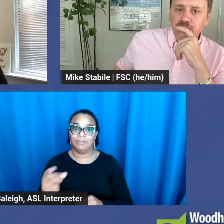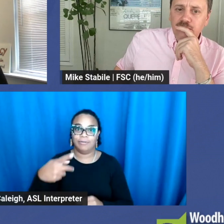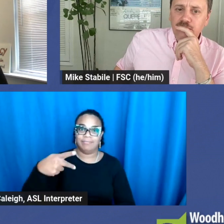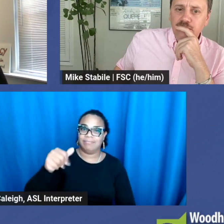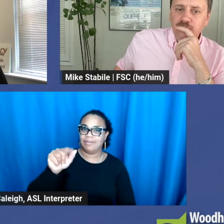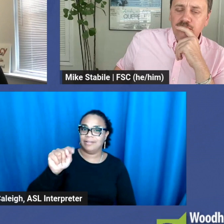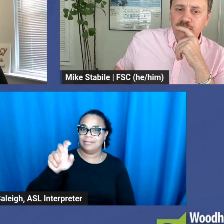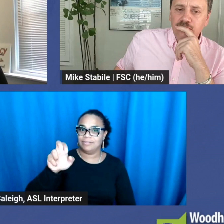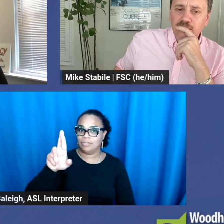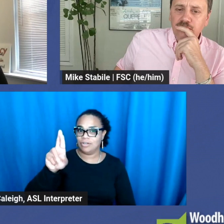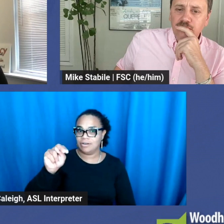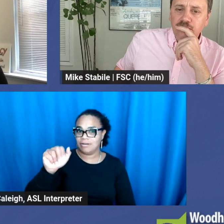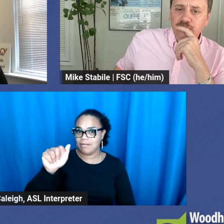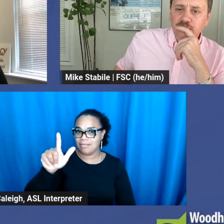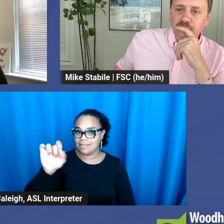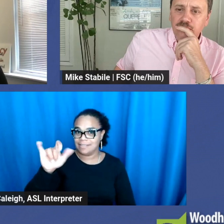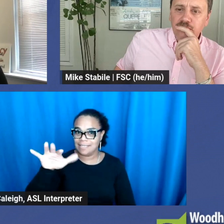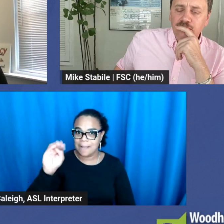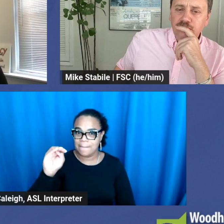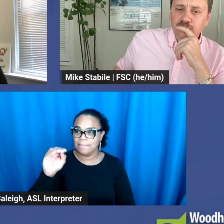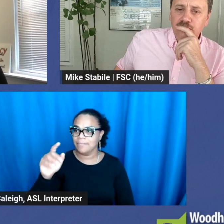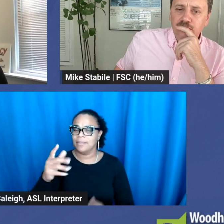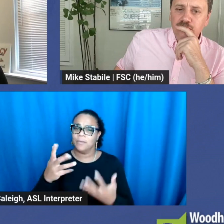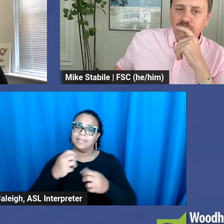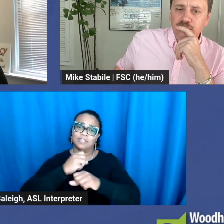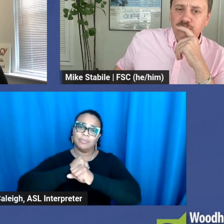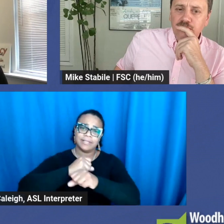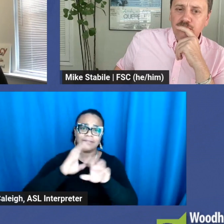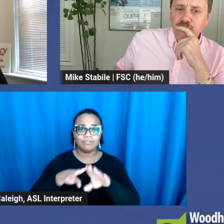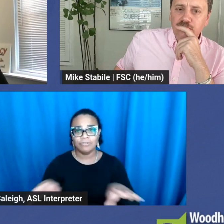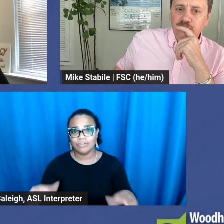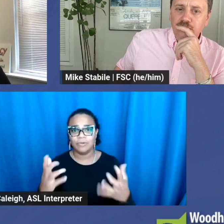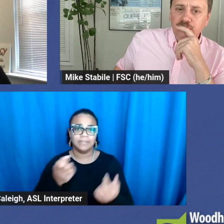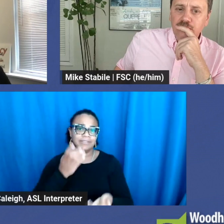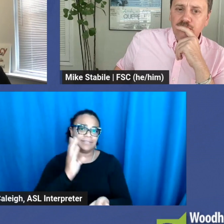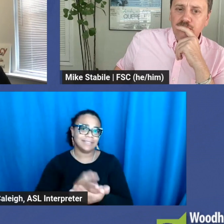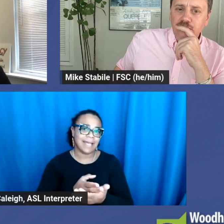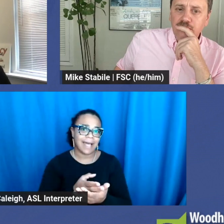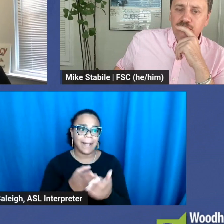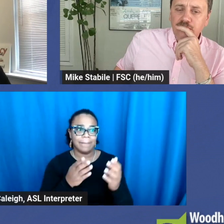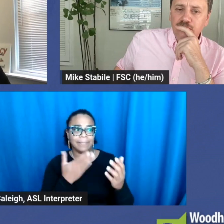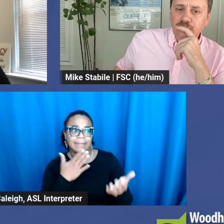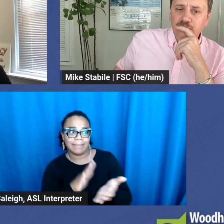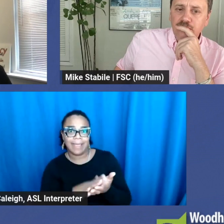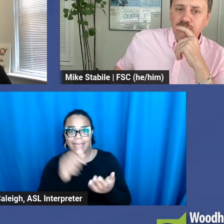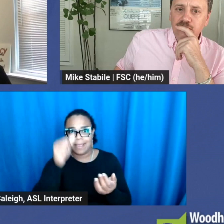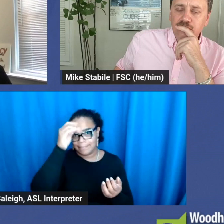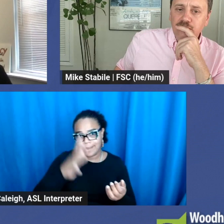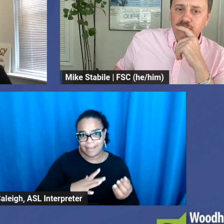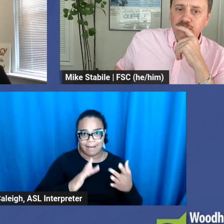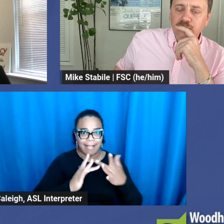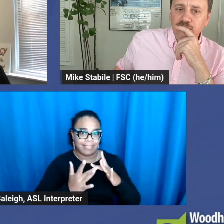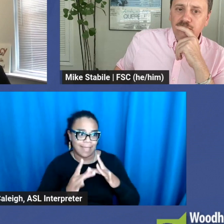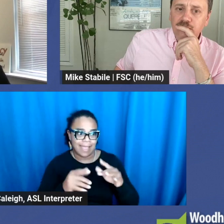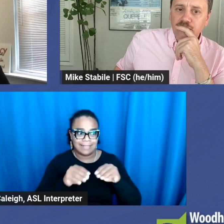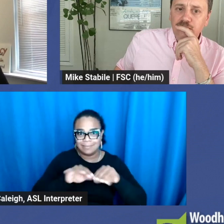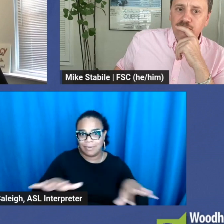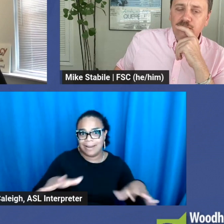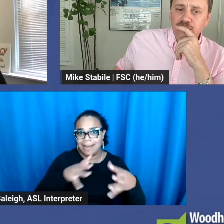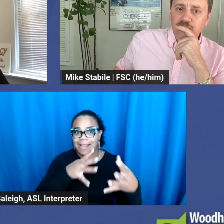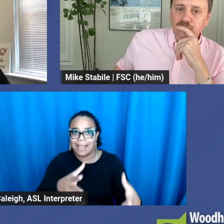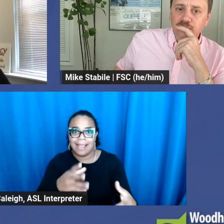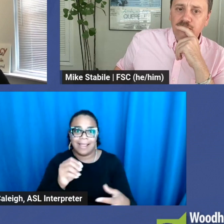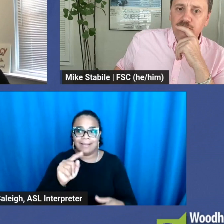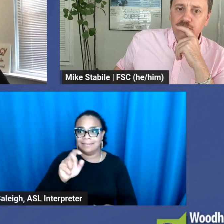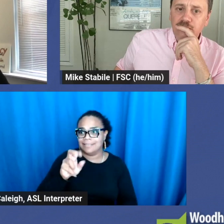up, protecting the children, stopping internet boogeymen from spreading hate and terror and